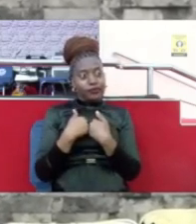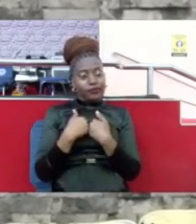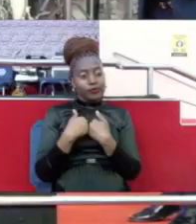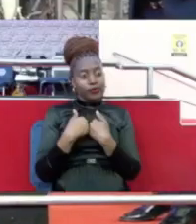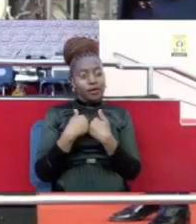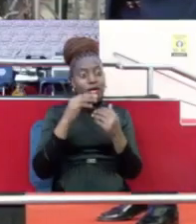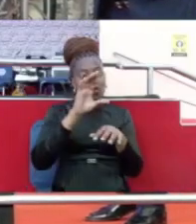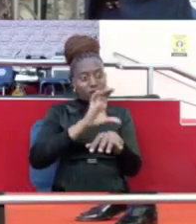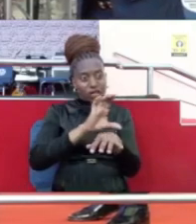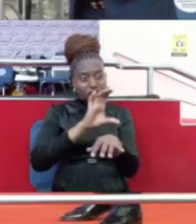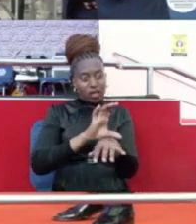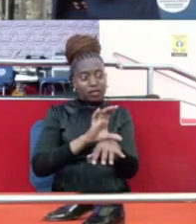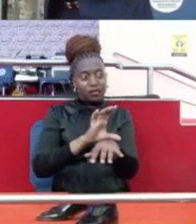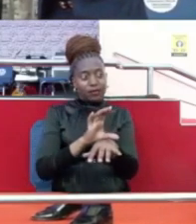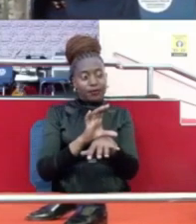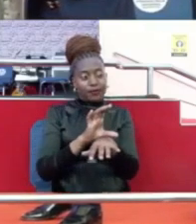the church?